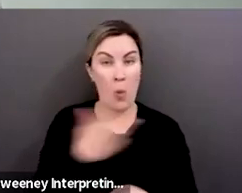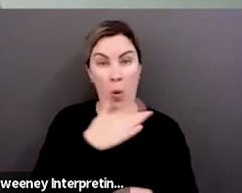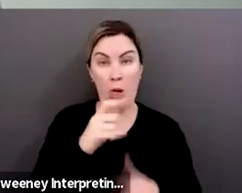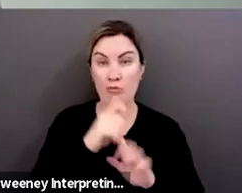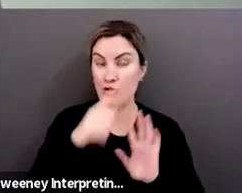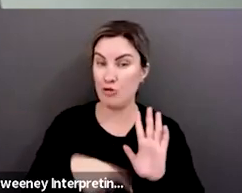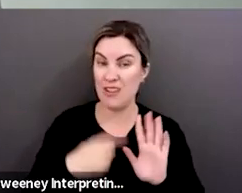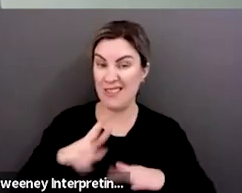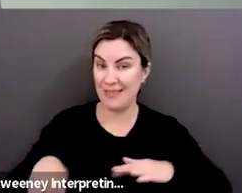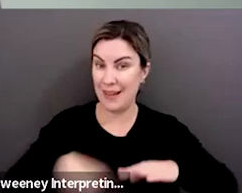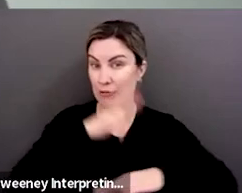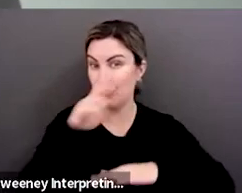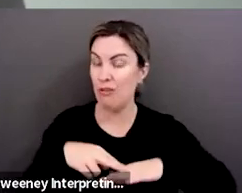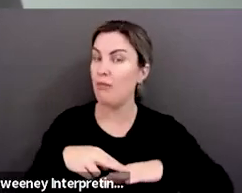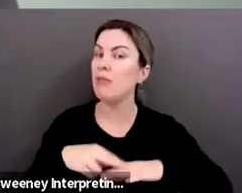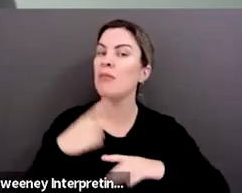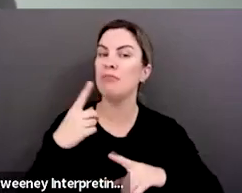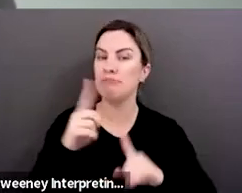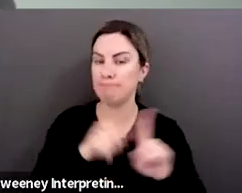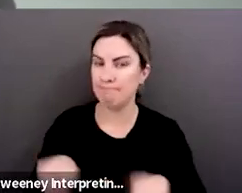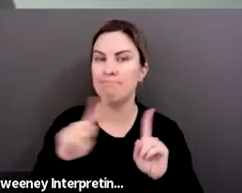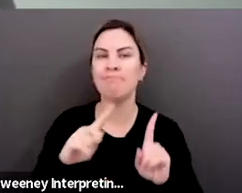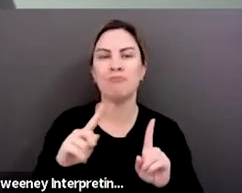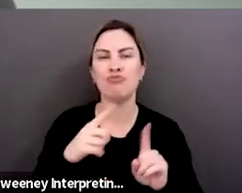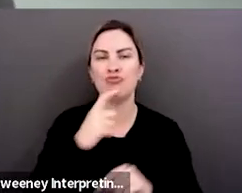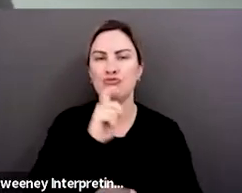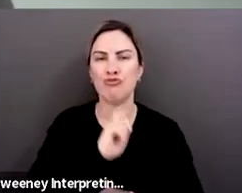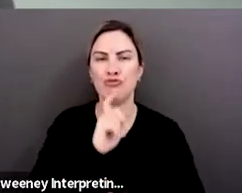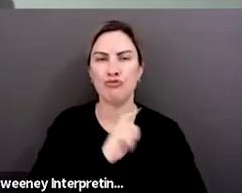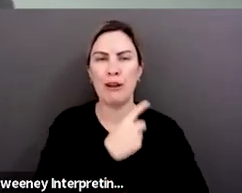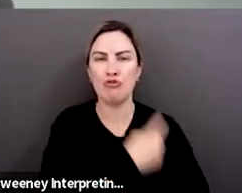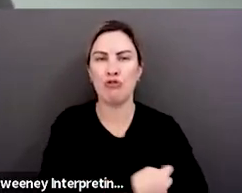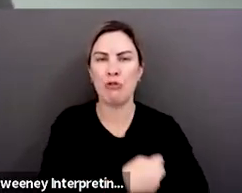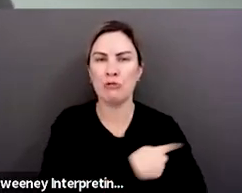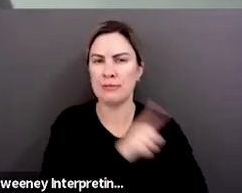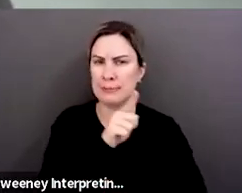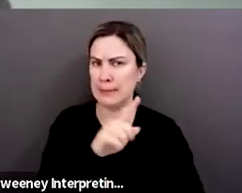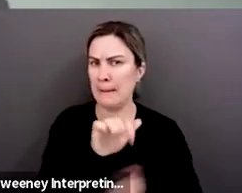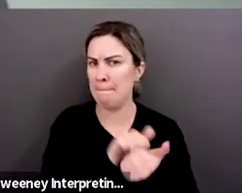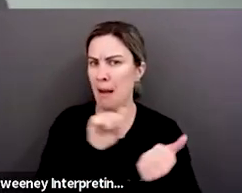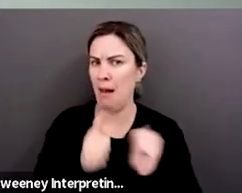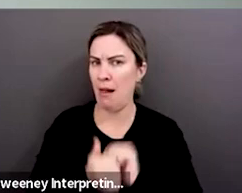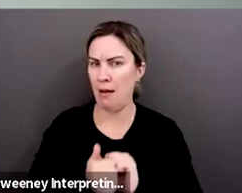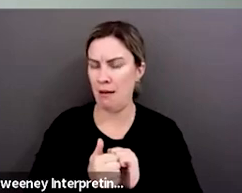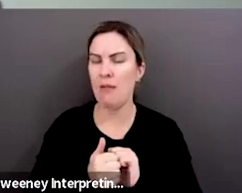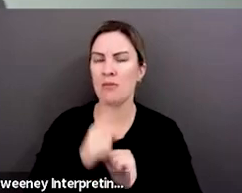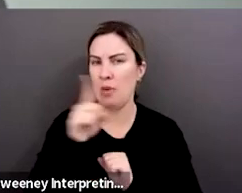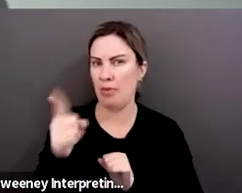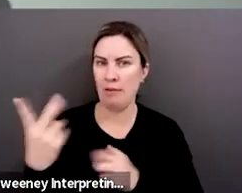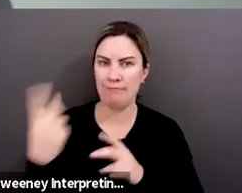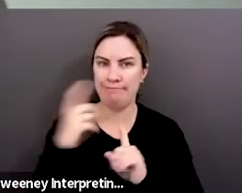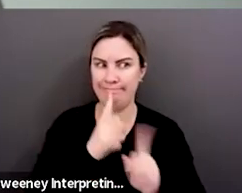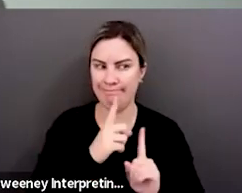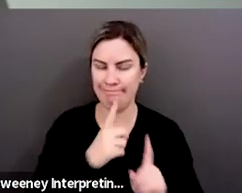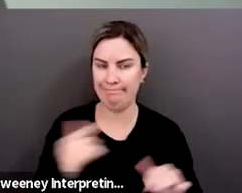each jurisdiction that we work in, Red Cross is a partner. So they've been informing through their wealth of expertise, not just